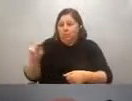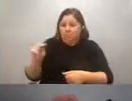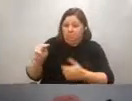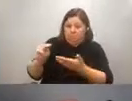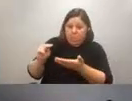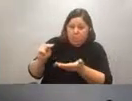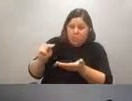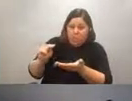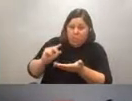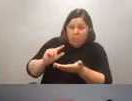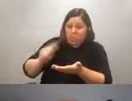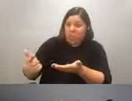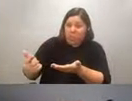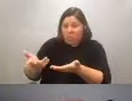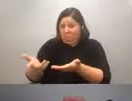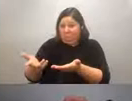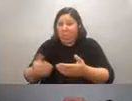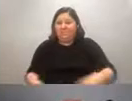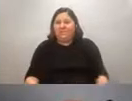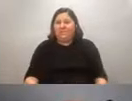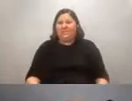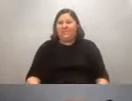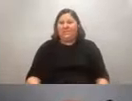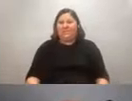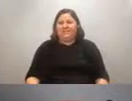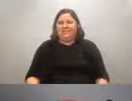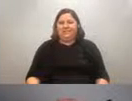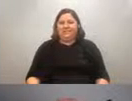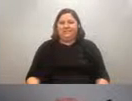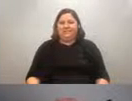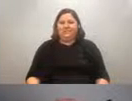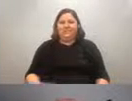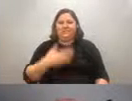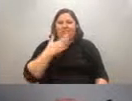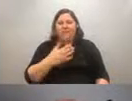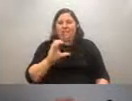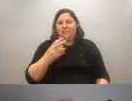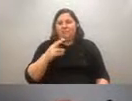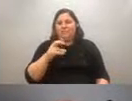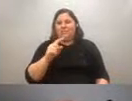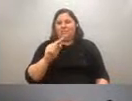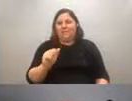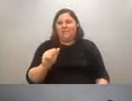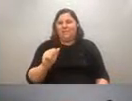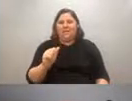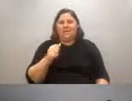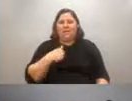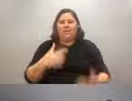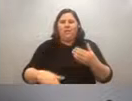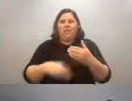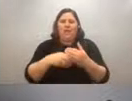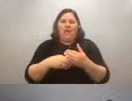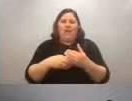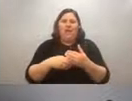fill it thanks krista i i would just add that um in terms of the